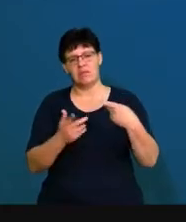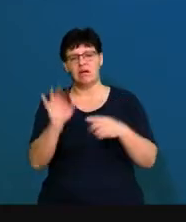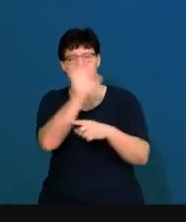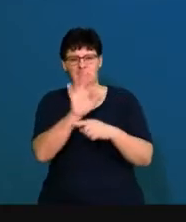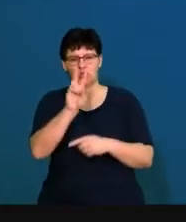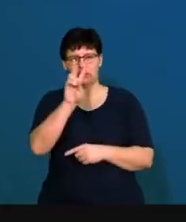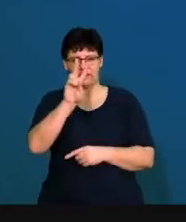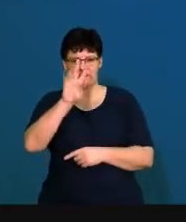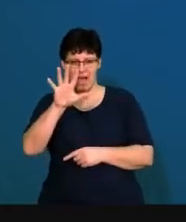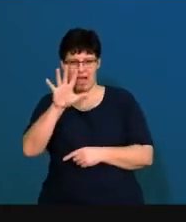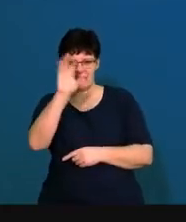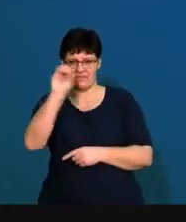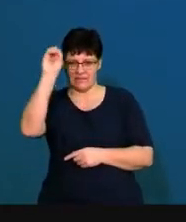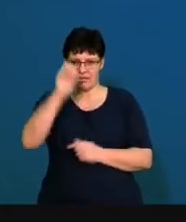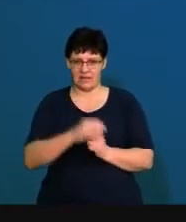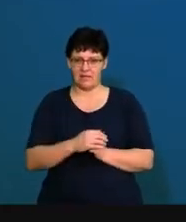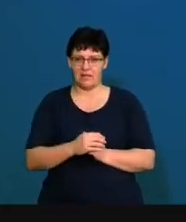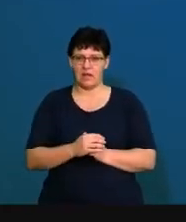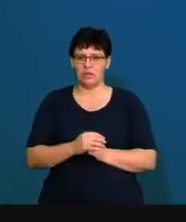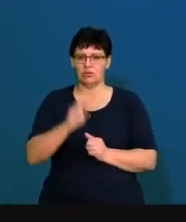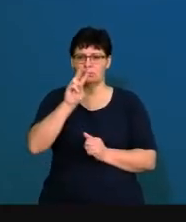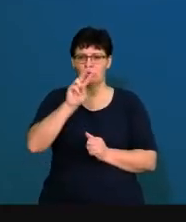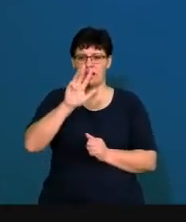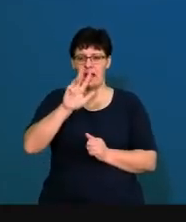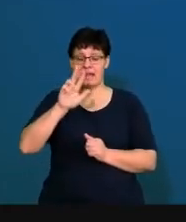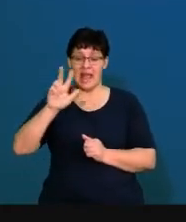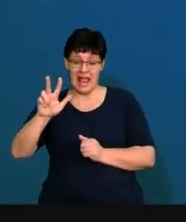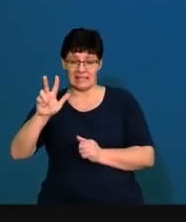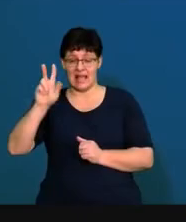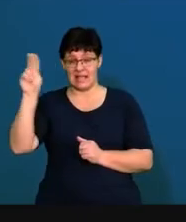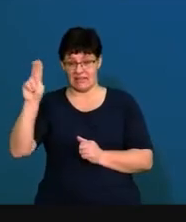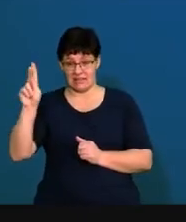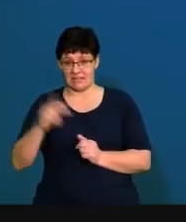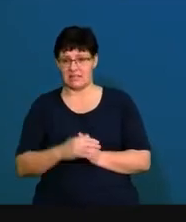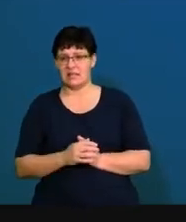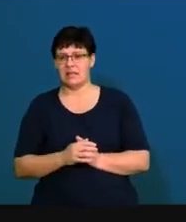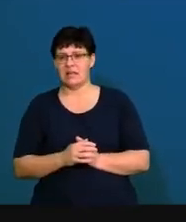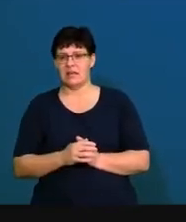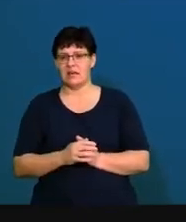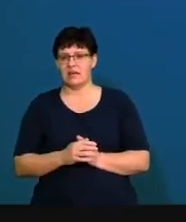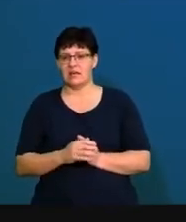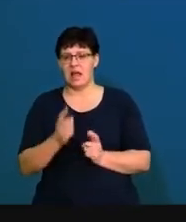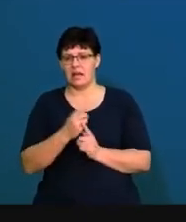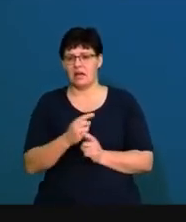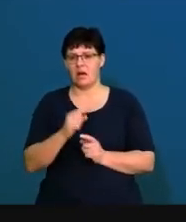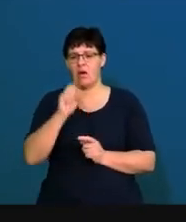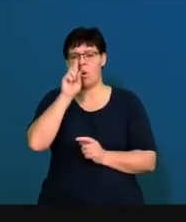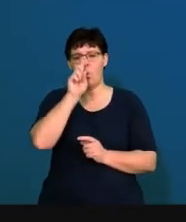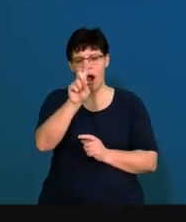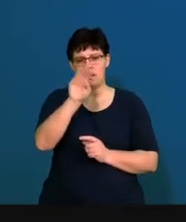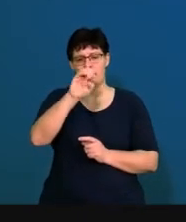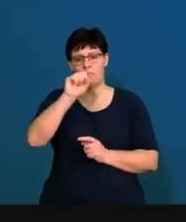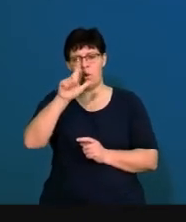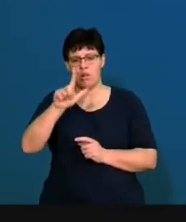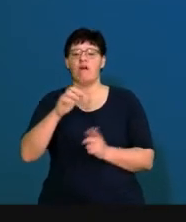25 degrees Celsius, which is 298 kelvins, okay, as well as the concentration of the electrolyte of 1 mole